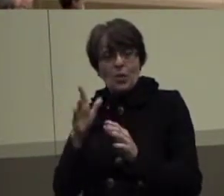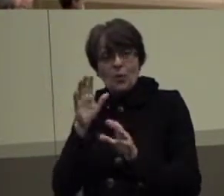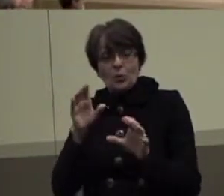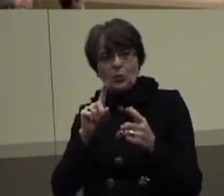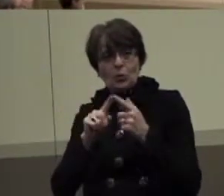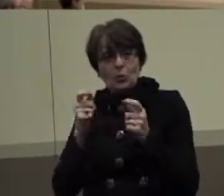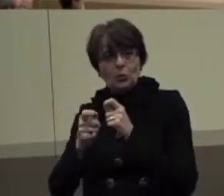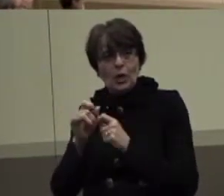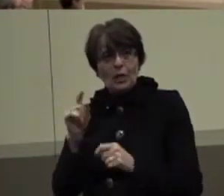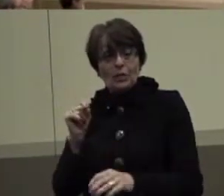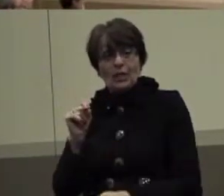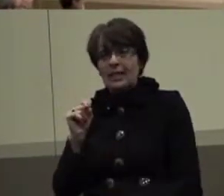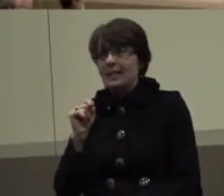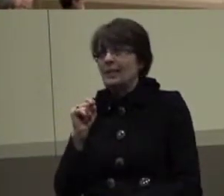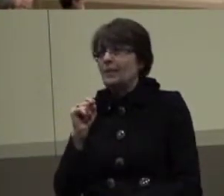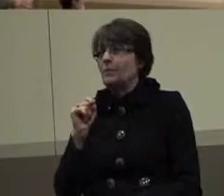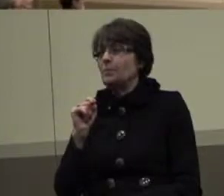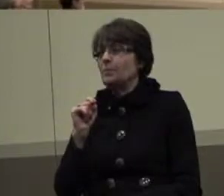it?